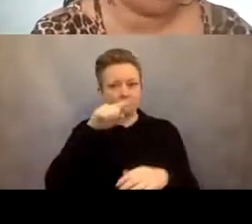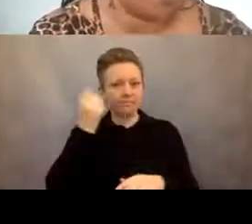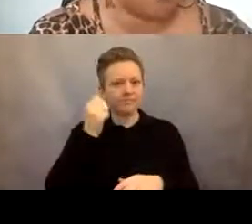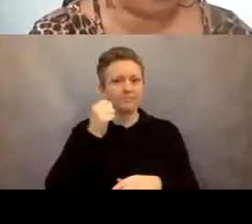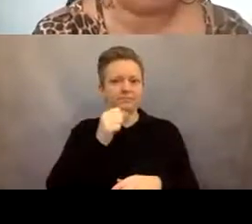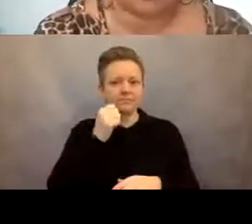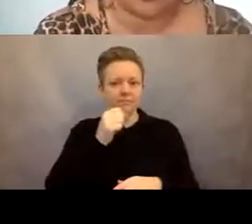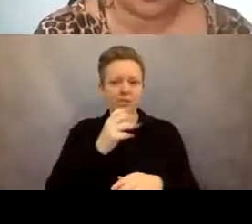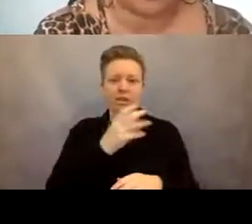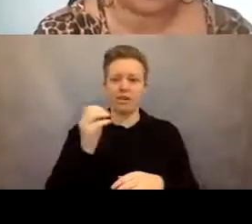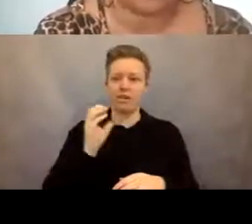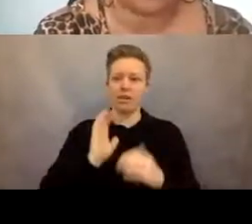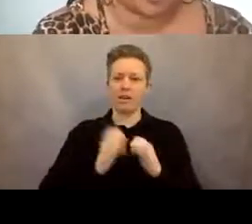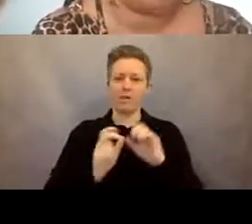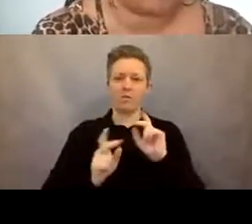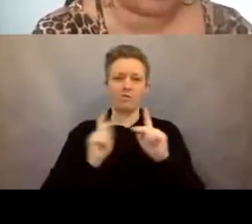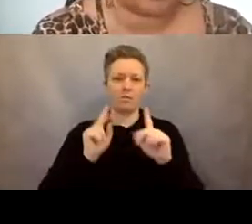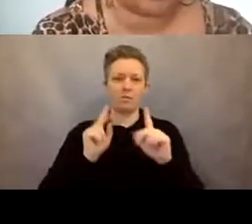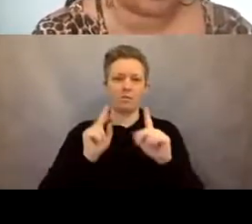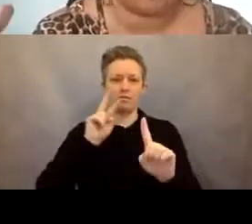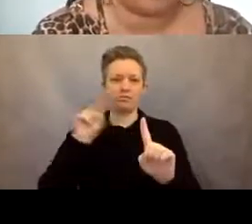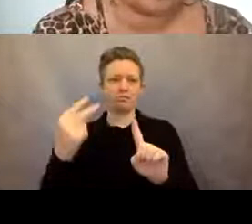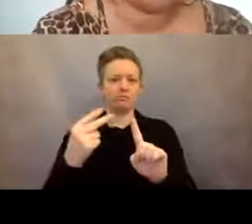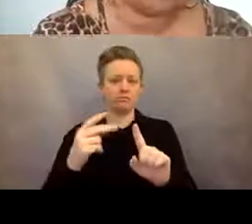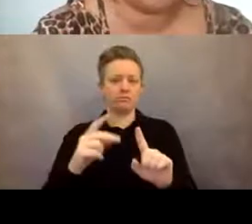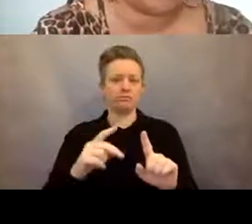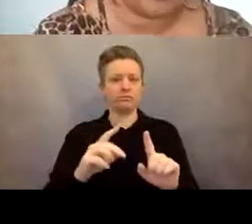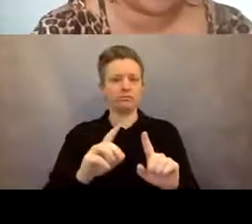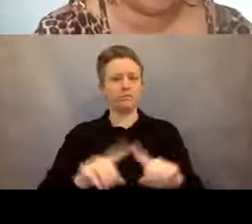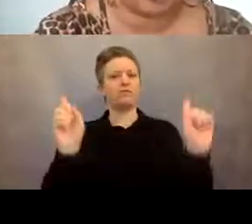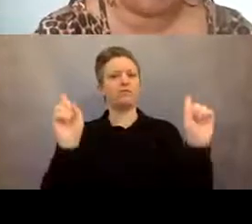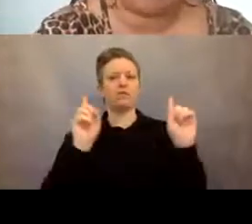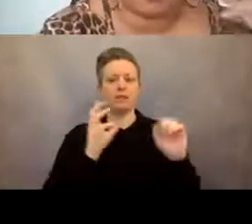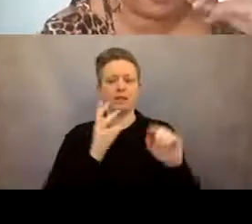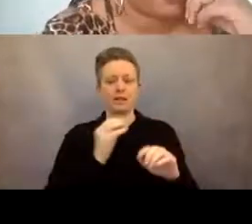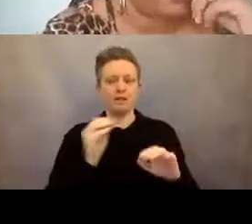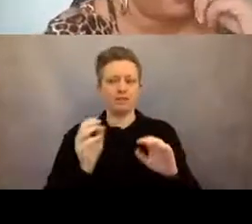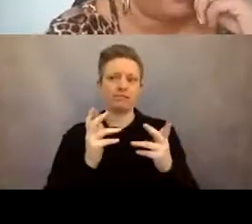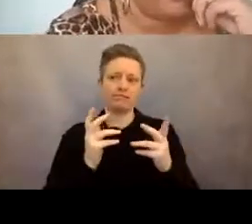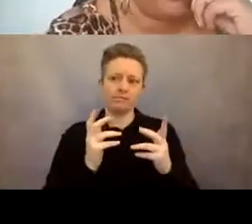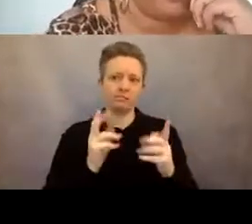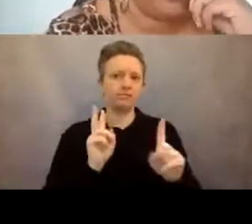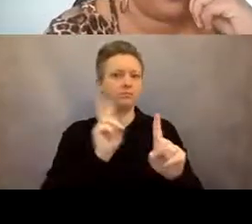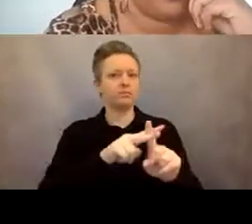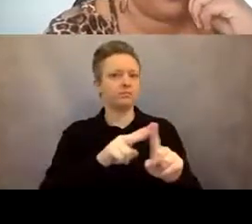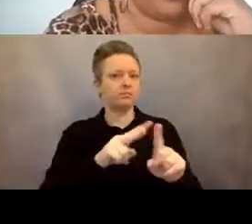being grown or being hypersexual when that's really, again, trauma.